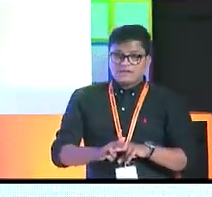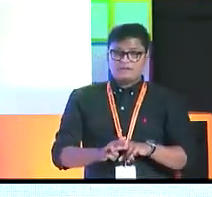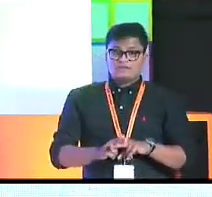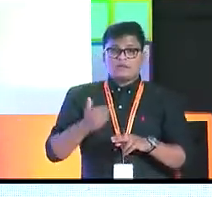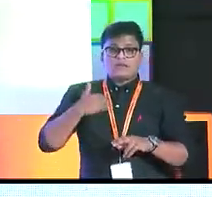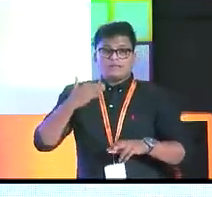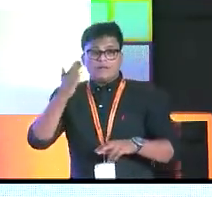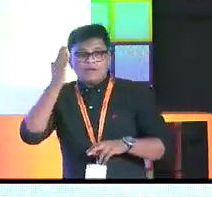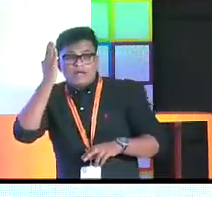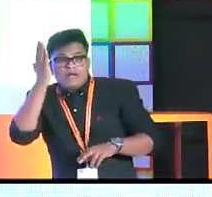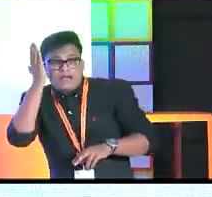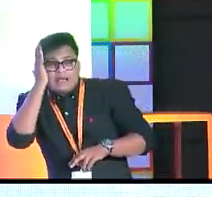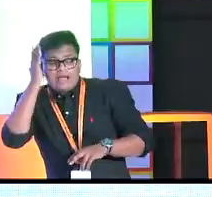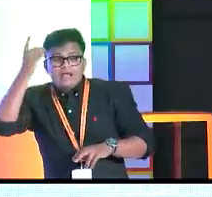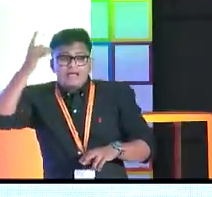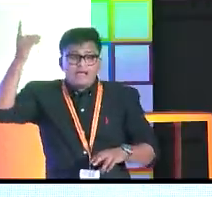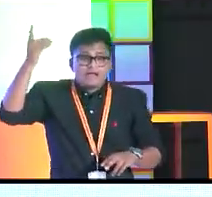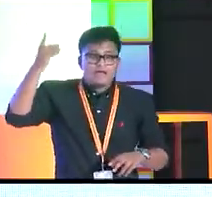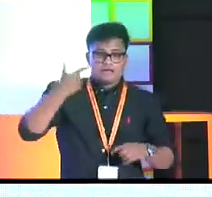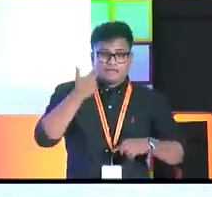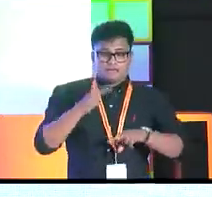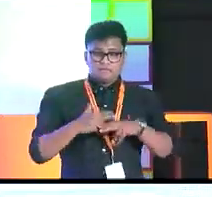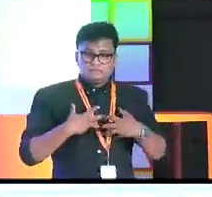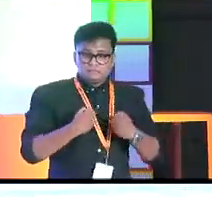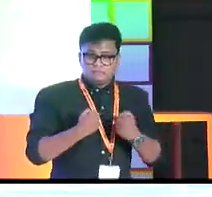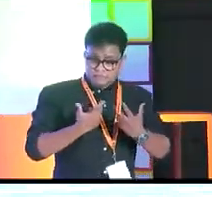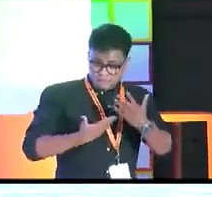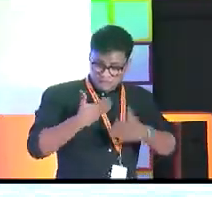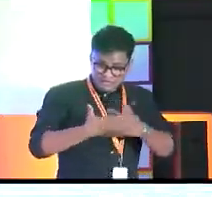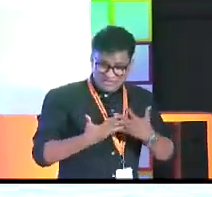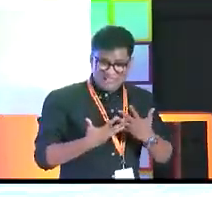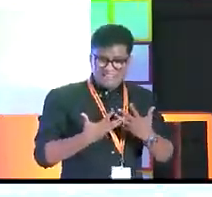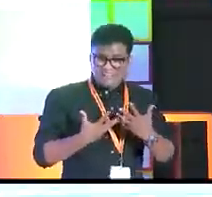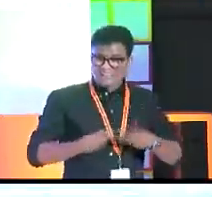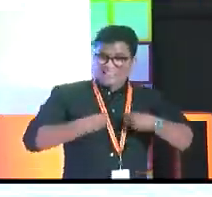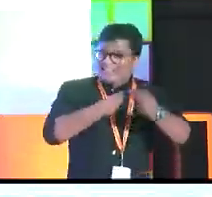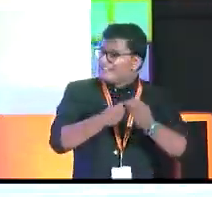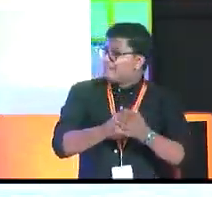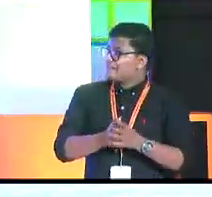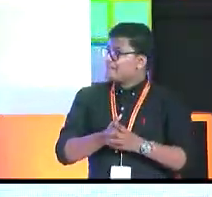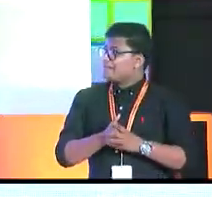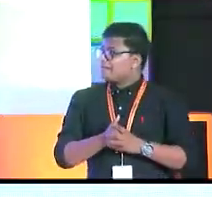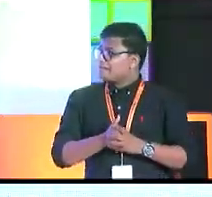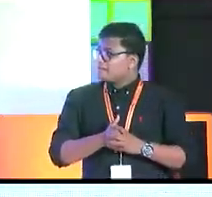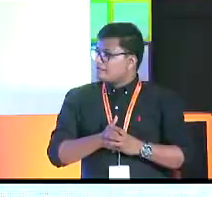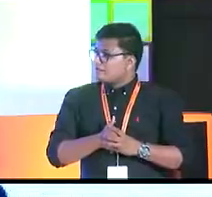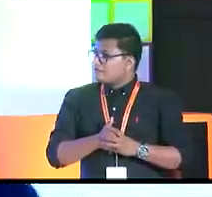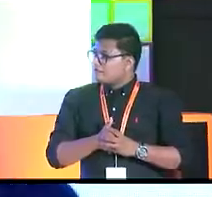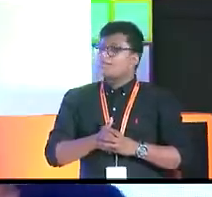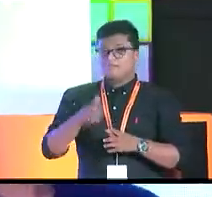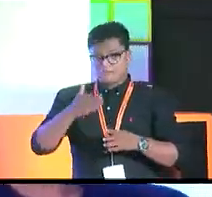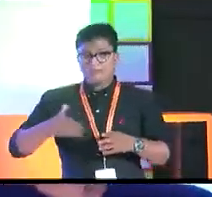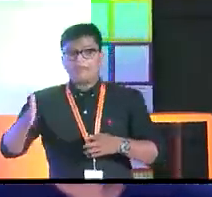sapna aur zid ke saath le sakte ho jokhim to ye jagah tumhari hai.